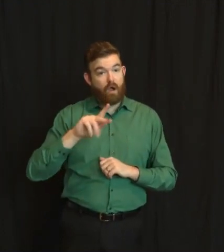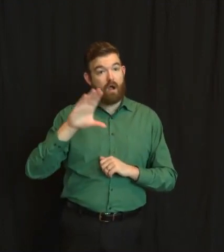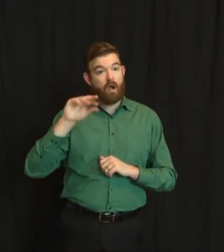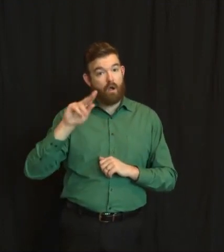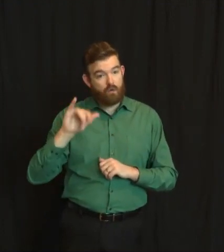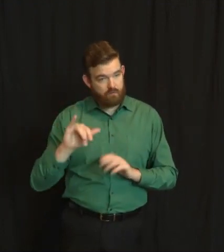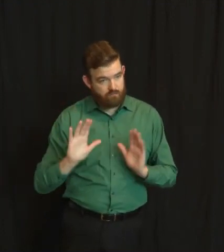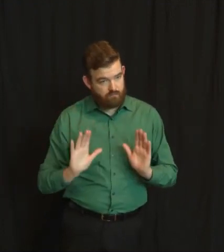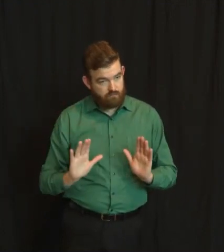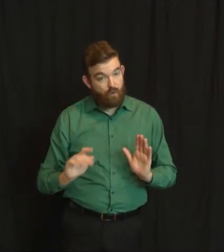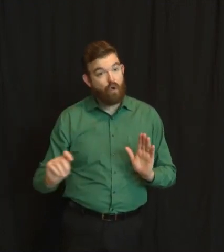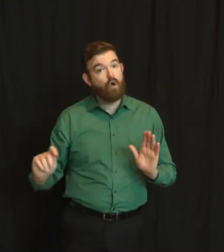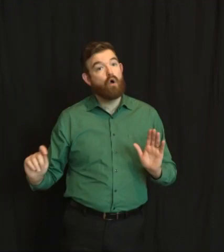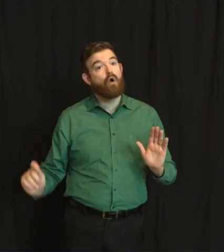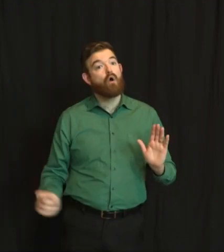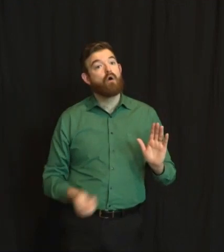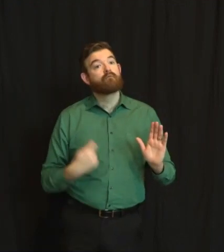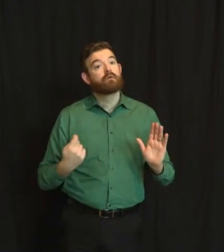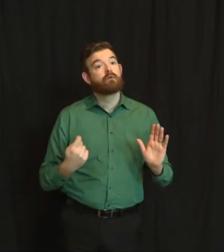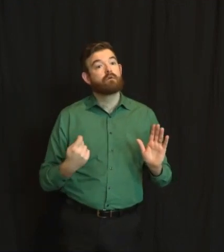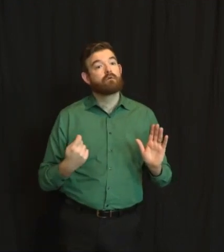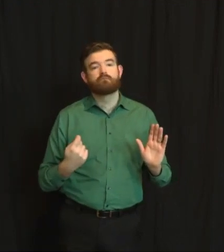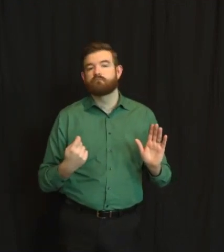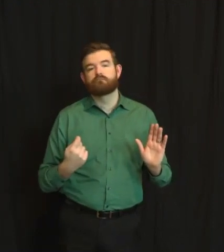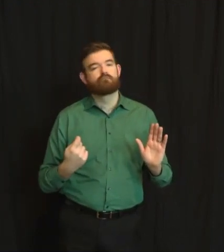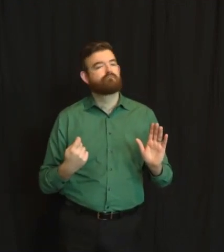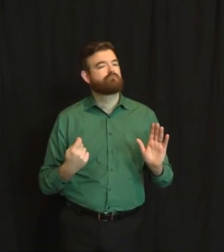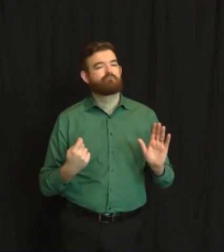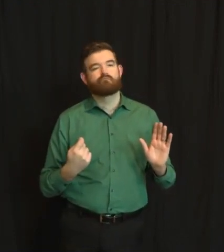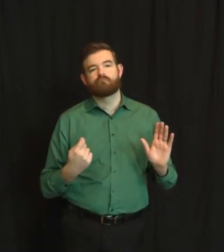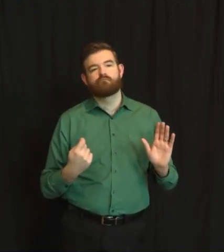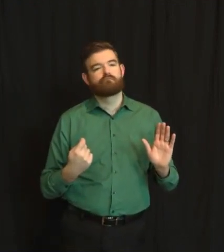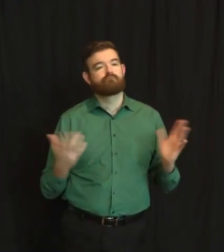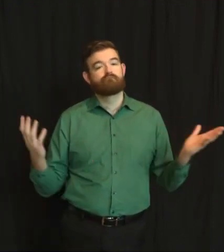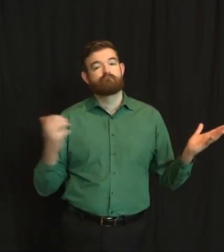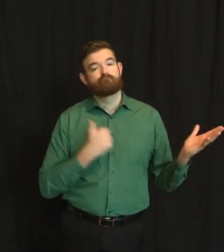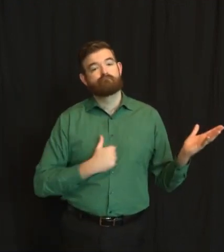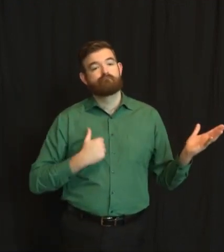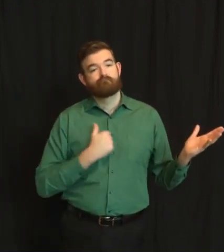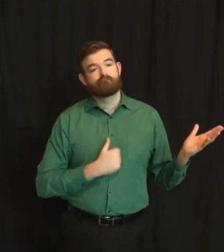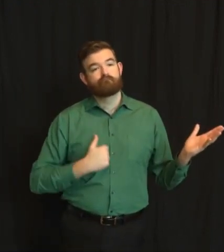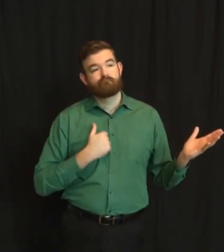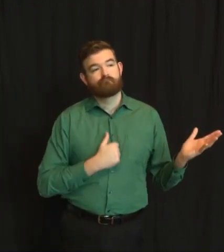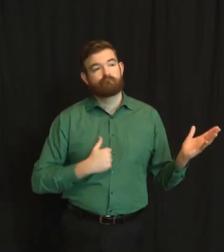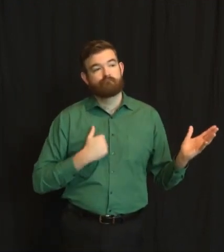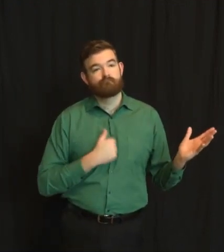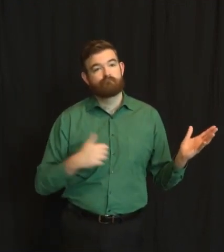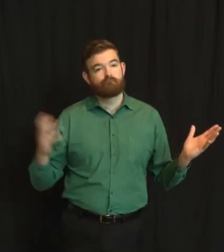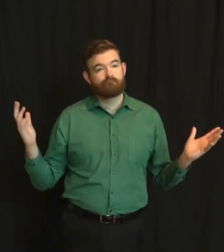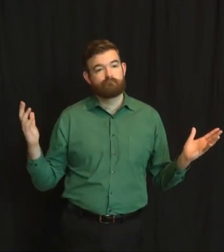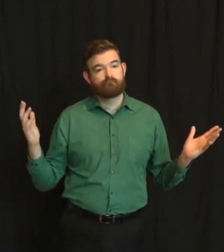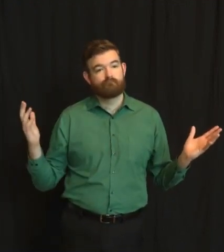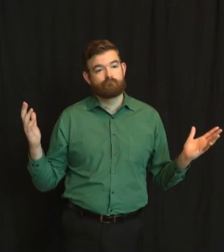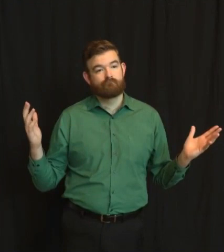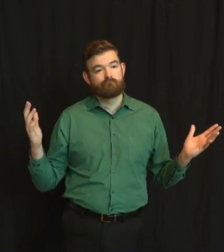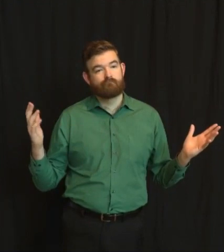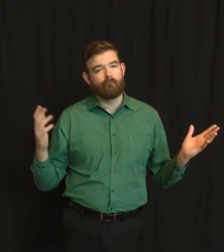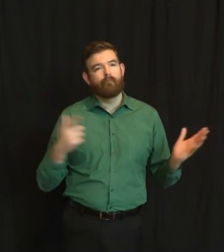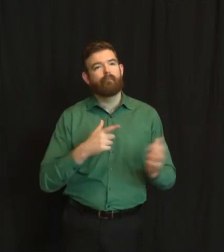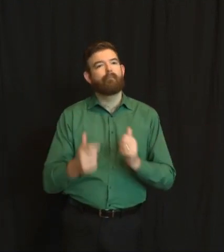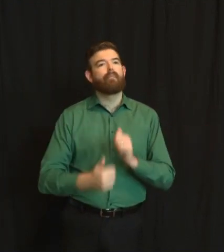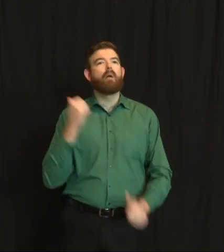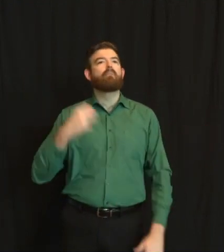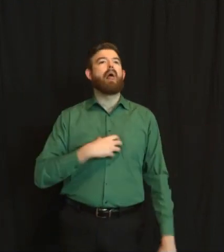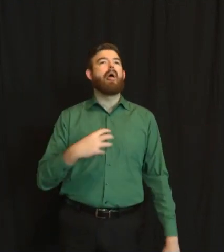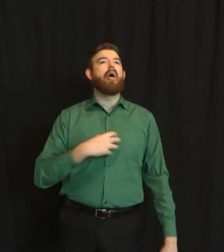as it is for the time being, and if there's anything new on that. And we know those are the ones that come up most often, and we get it. We understand folks want to